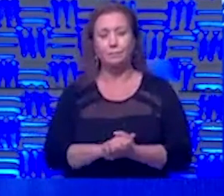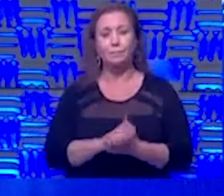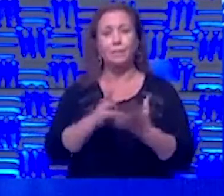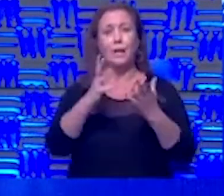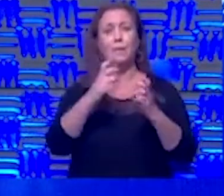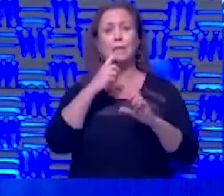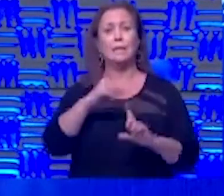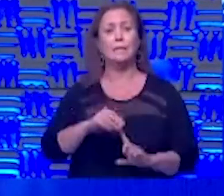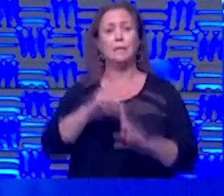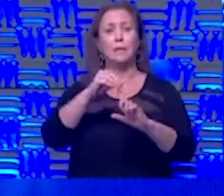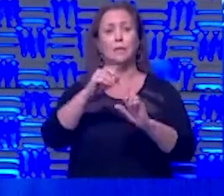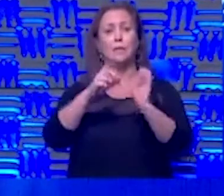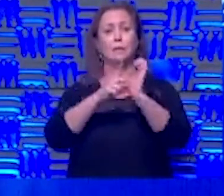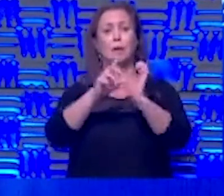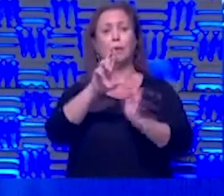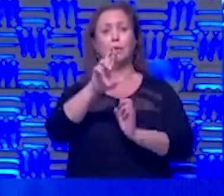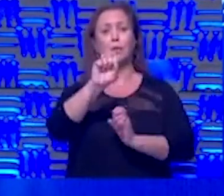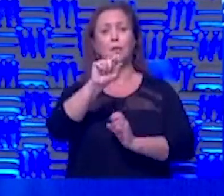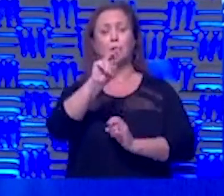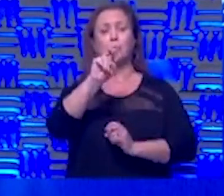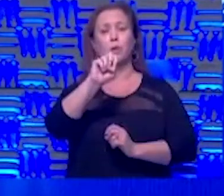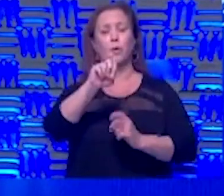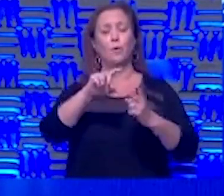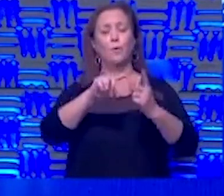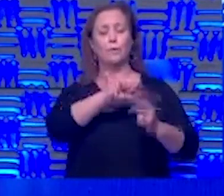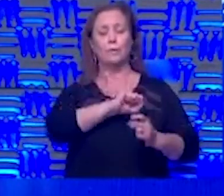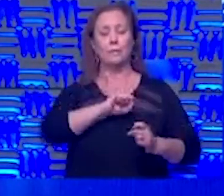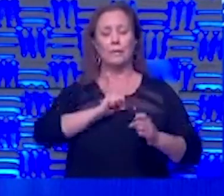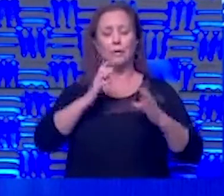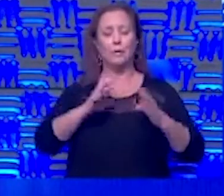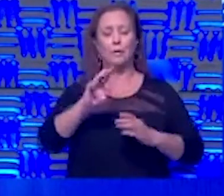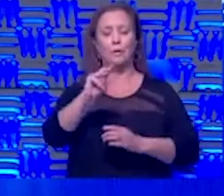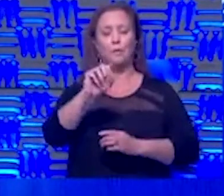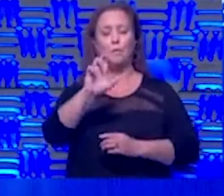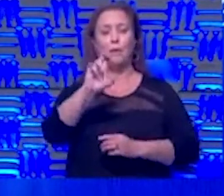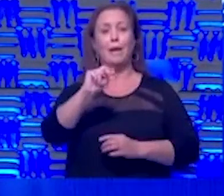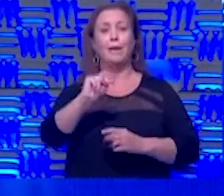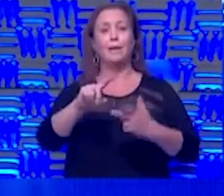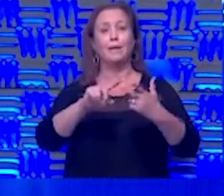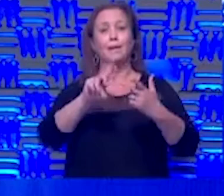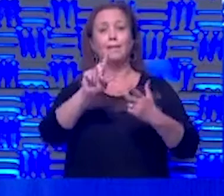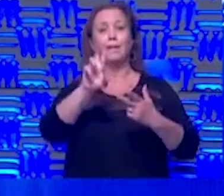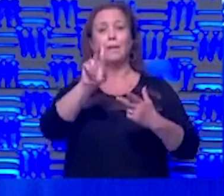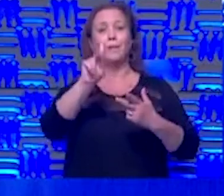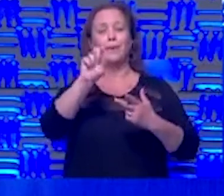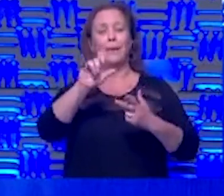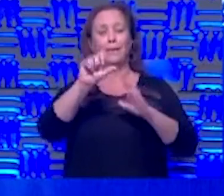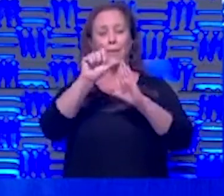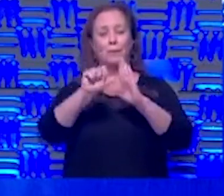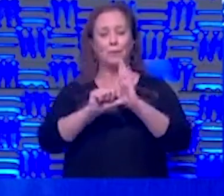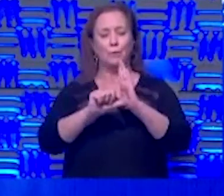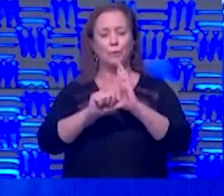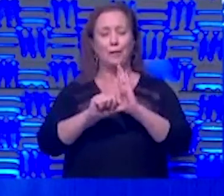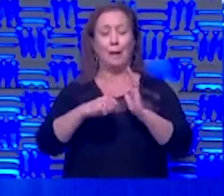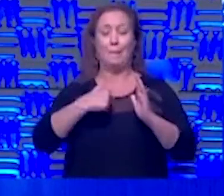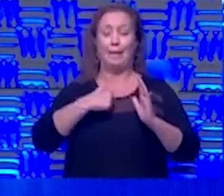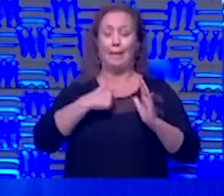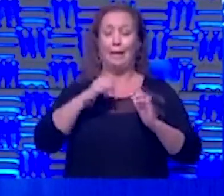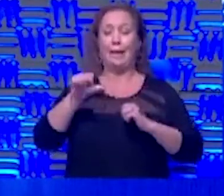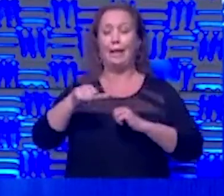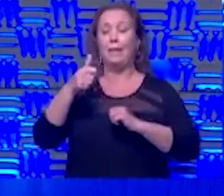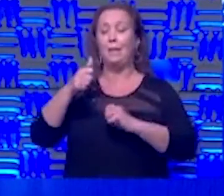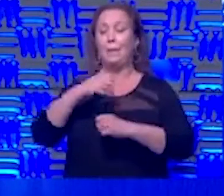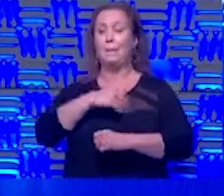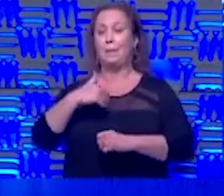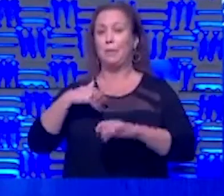say a special thank you to Dr. Stone and Senator Moran for joining us. It's always a pleasure. For Vince Key for operating on me and virtually every member of my family and taking such great